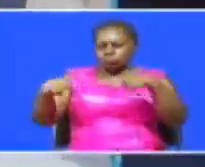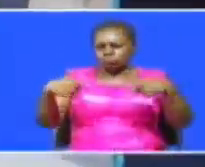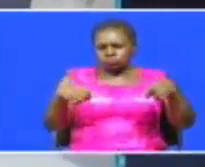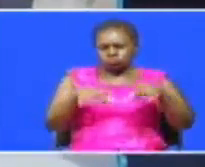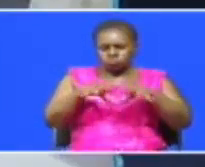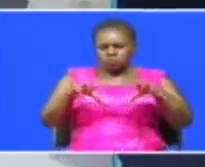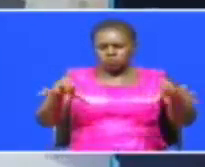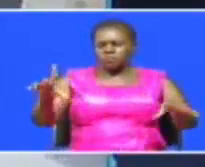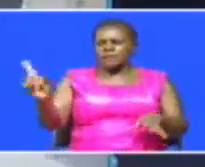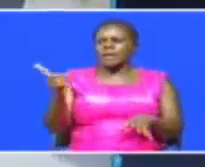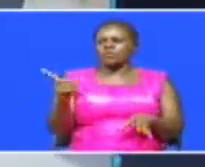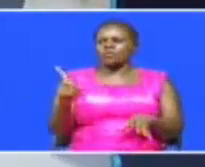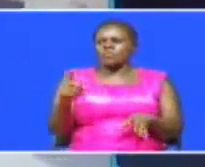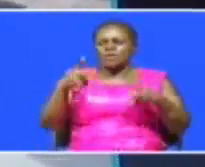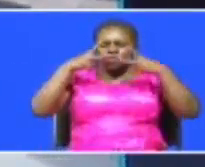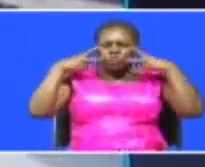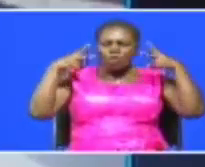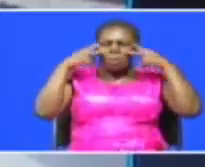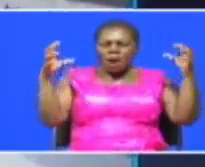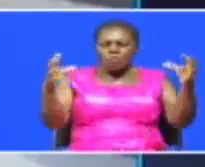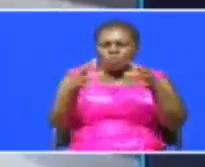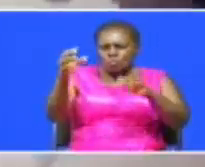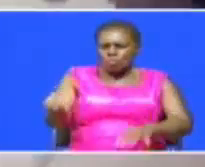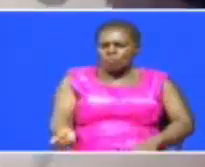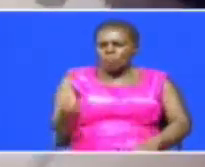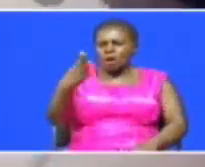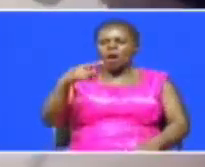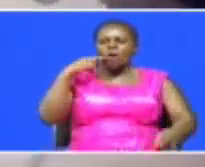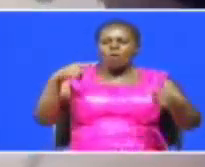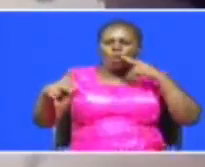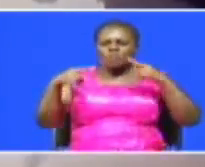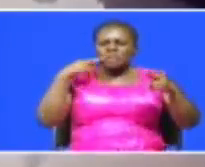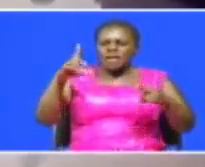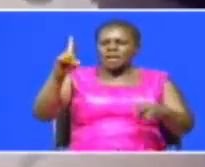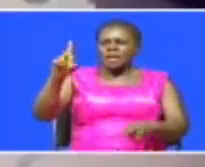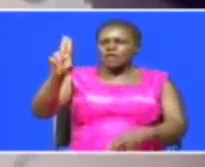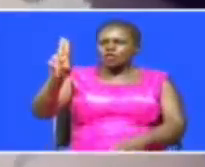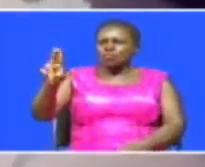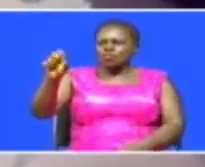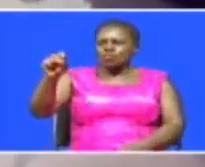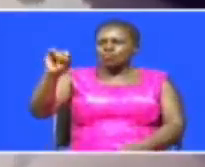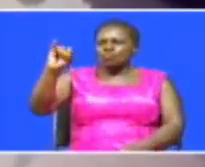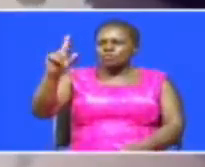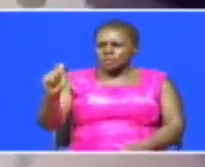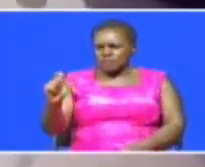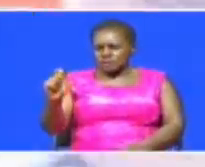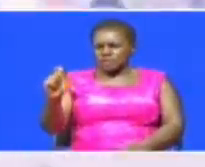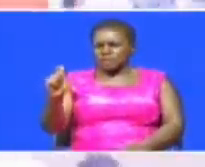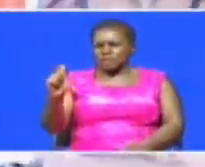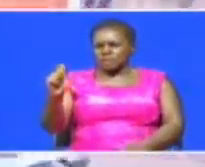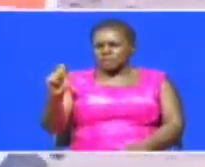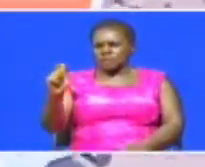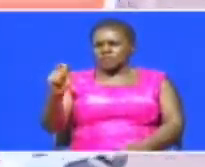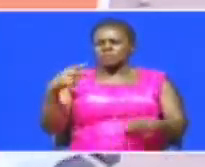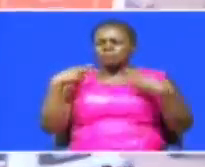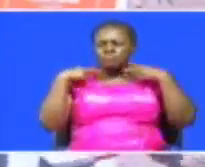reigned in Nairobi as terrorists attacked Dusit 2 complex on Riverside Drive, leading to a siege